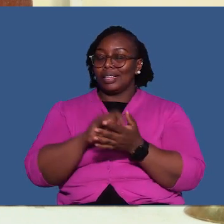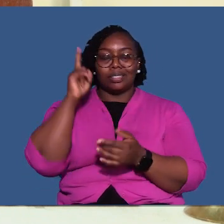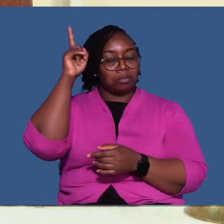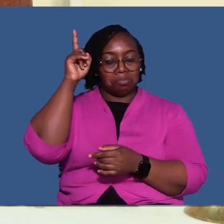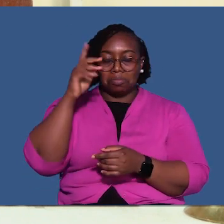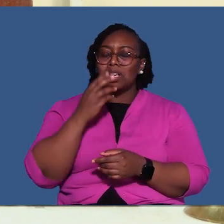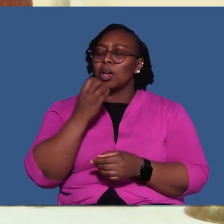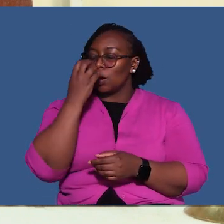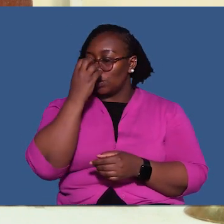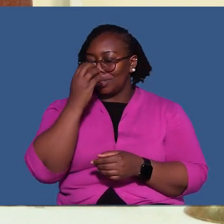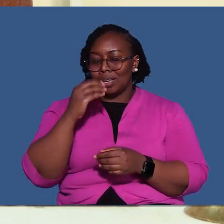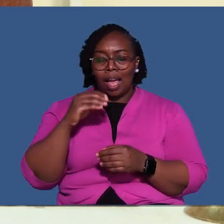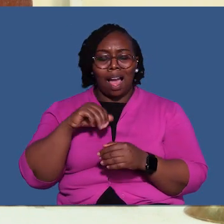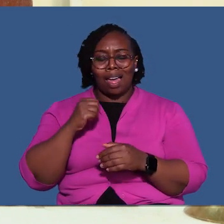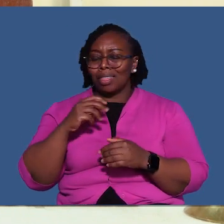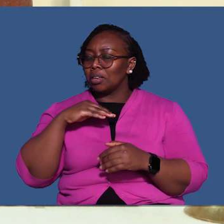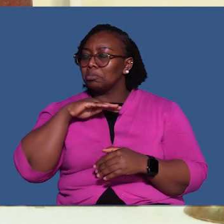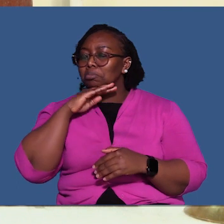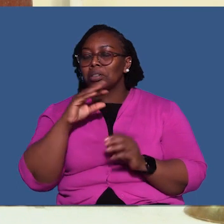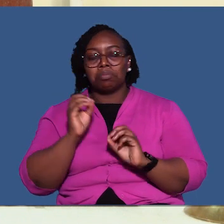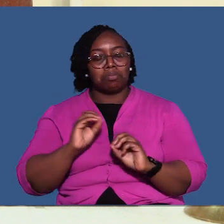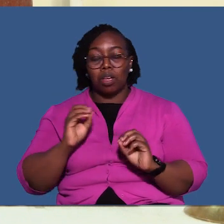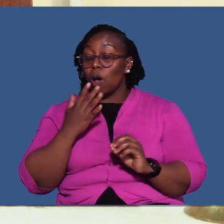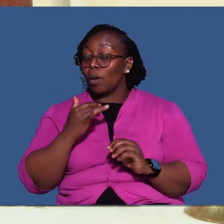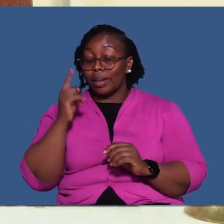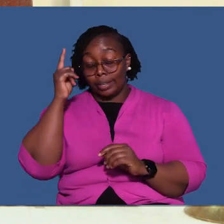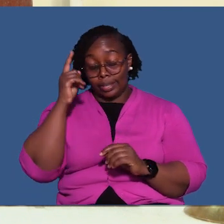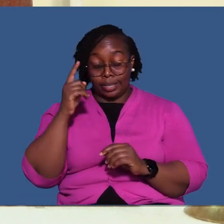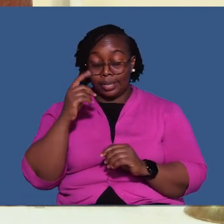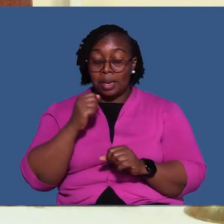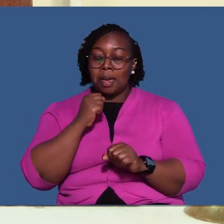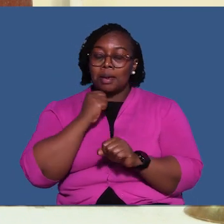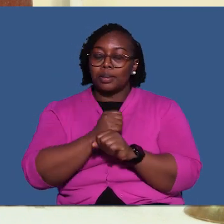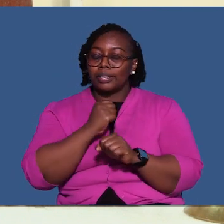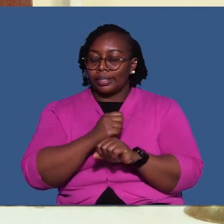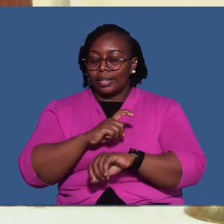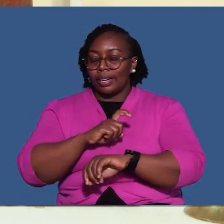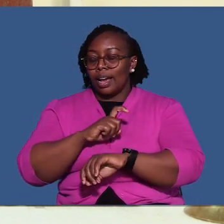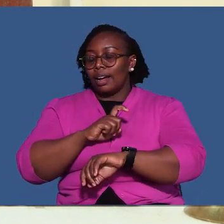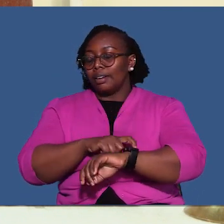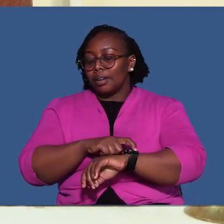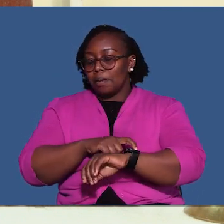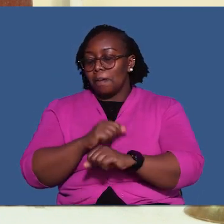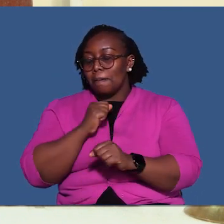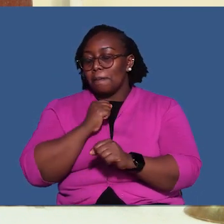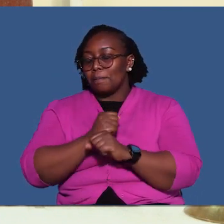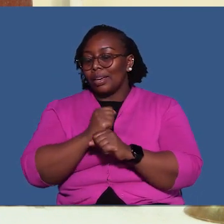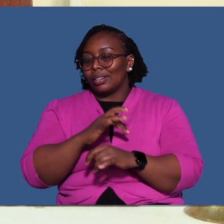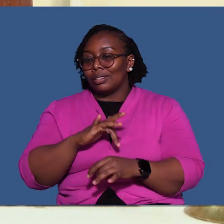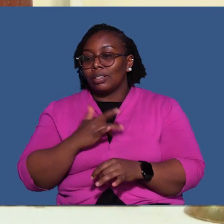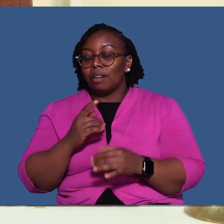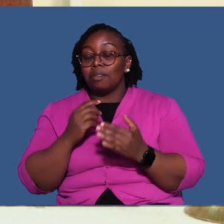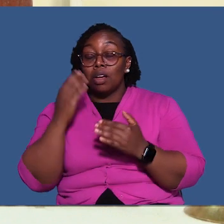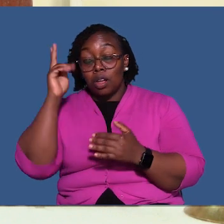that's why he takes the trouble to make himself known to all. He therefore